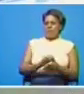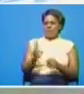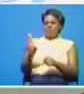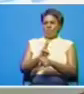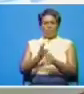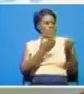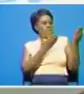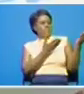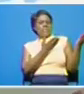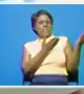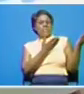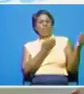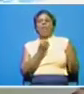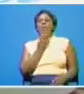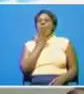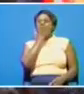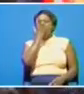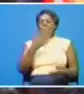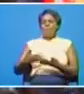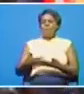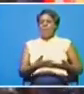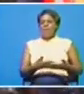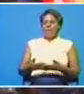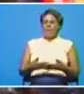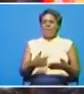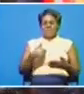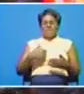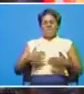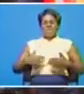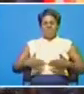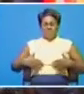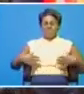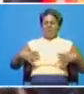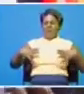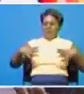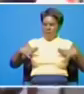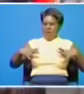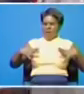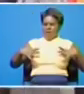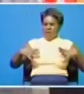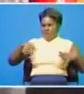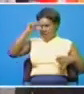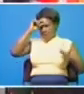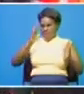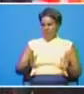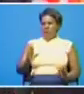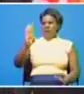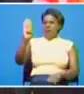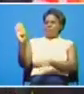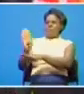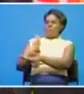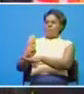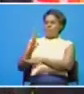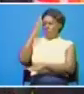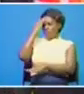this to warm newborn babies again. I'm extremely proud of the governor of Bomet for